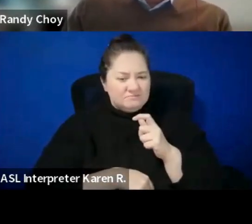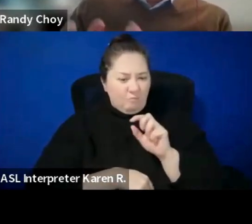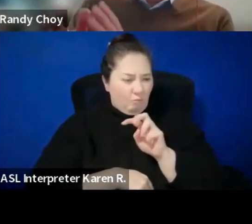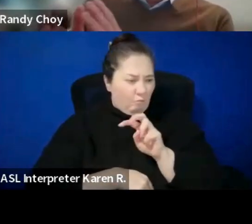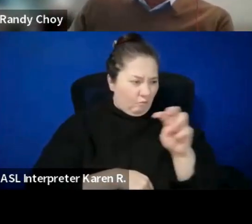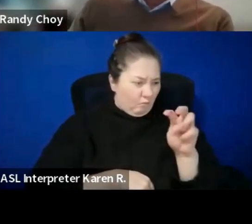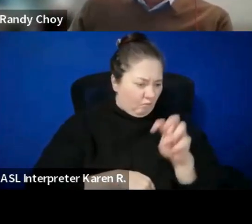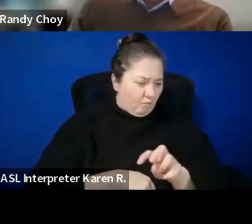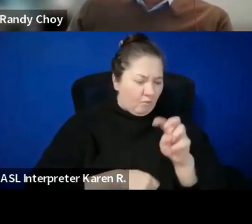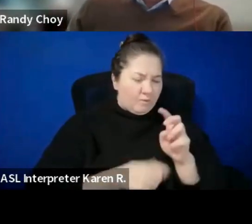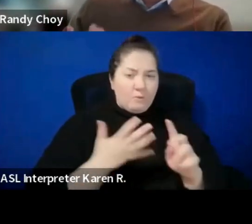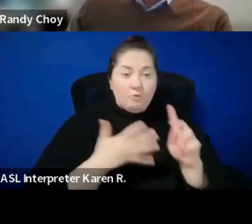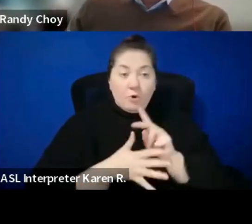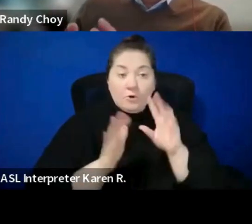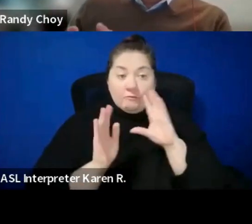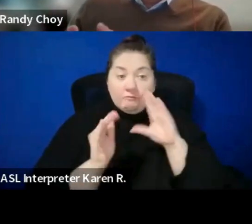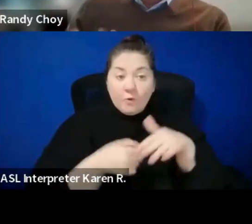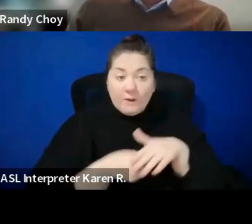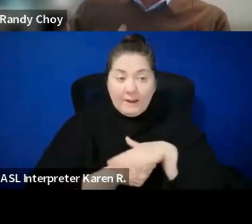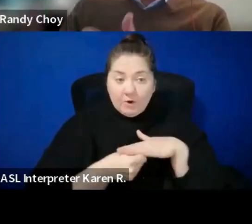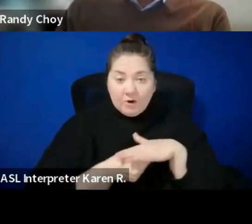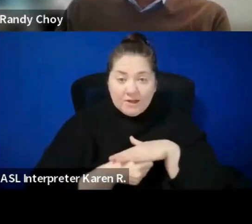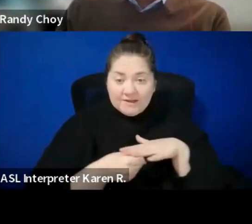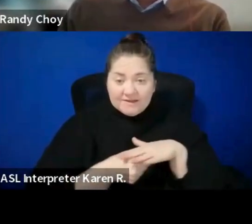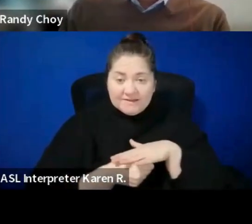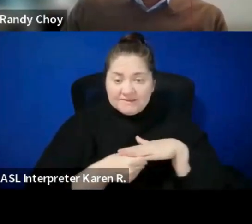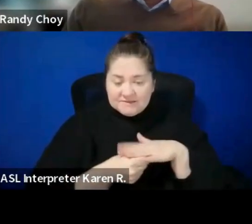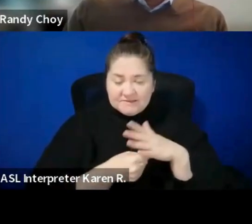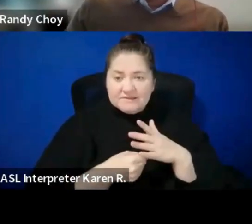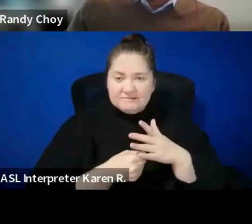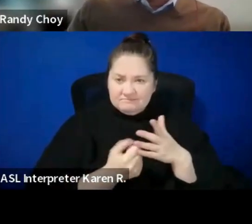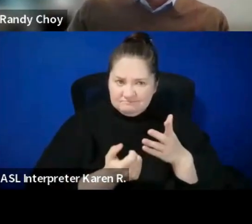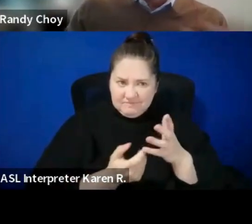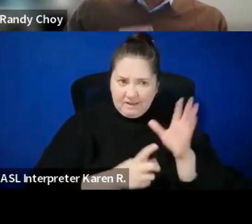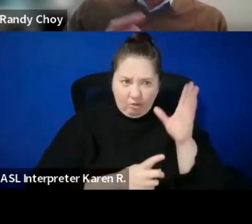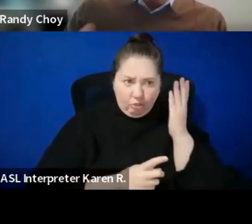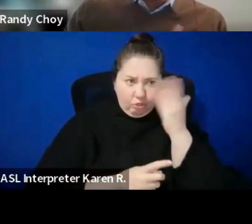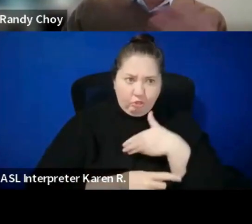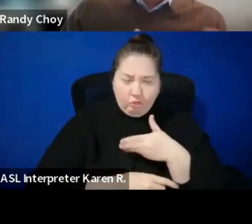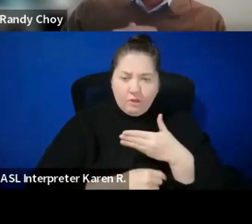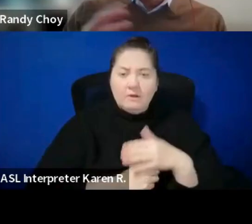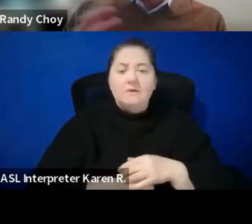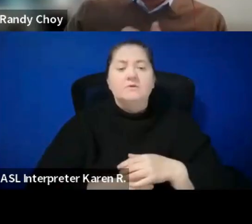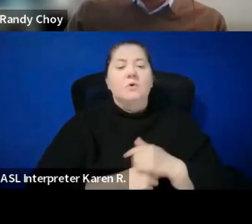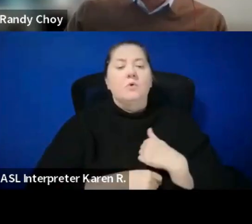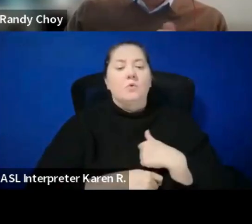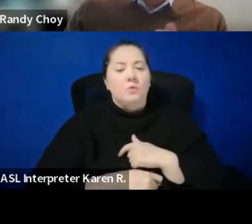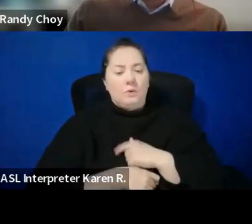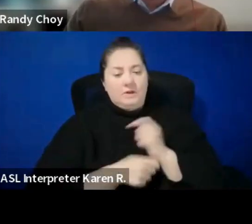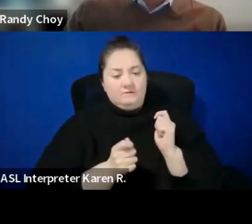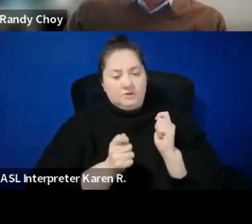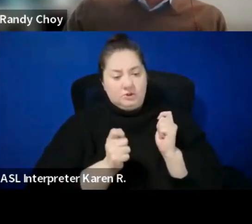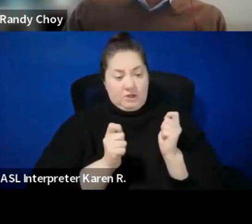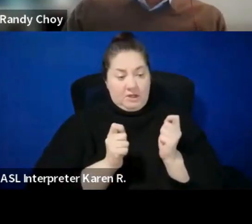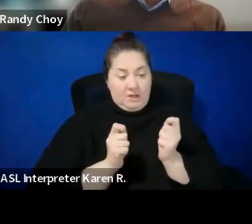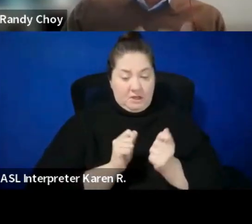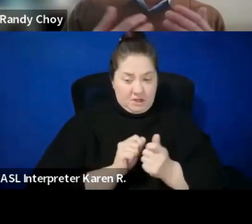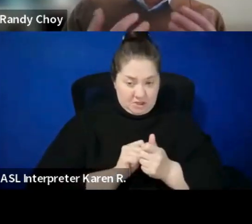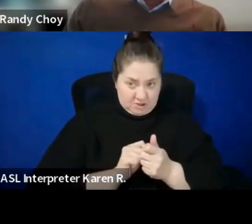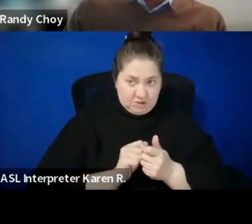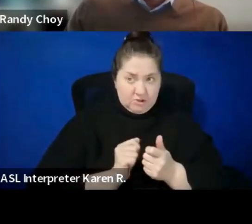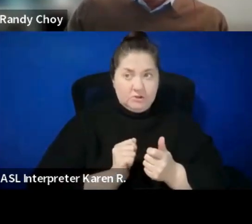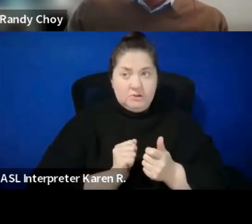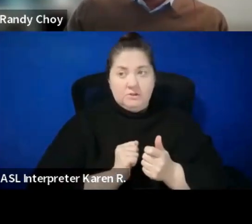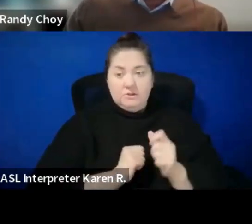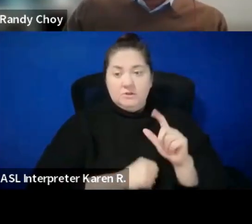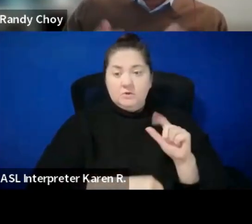to what the priority focus areas of the corporate funder is. And so we have changed, we've evolved over time, and certainly